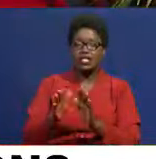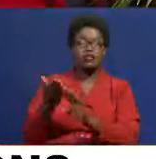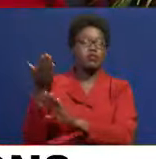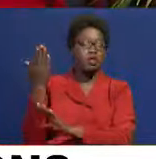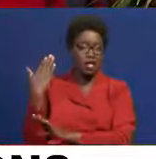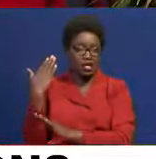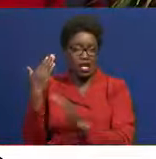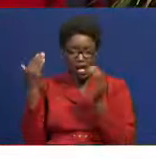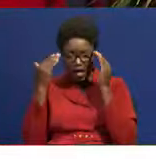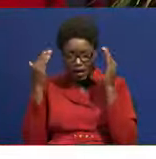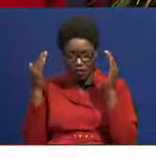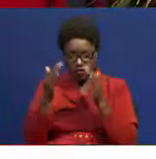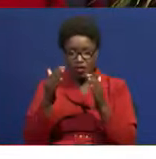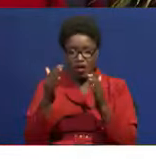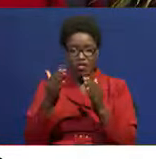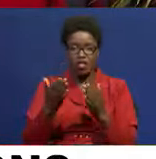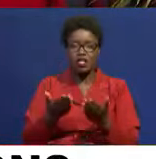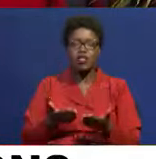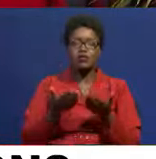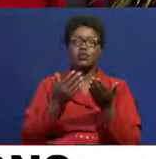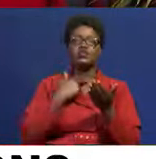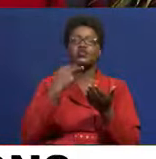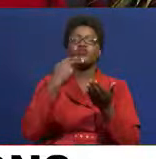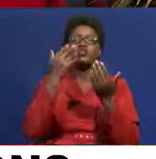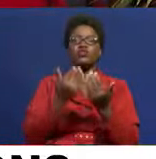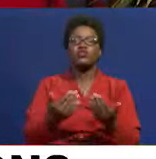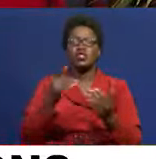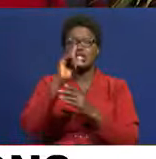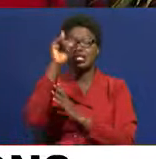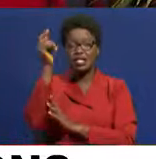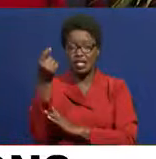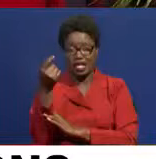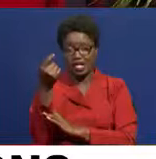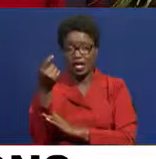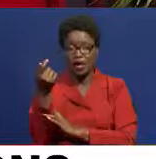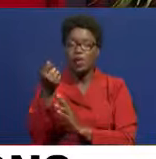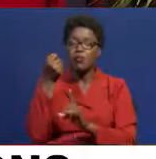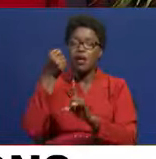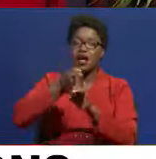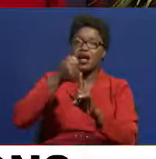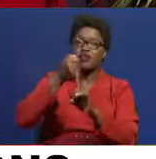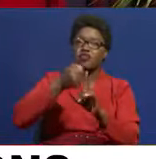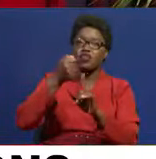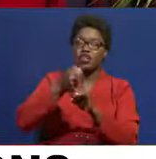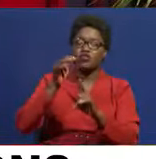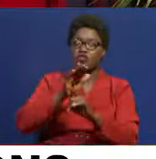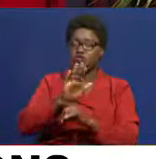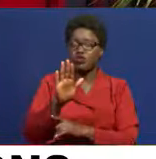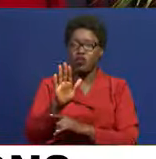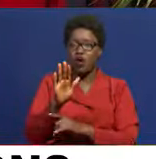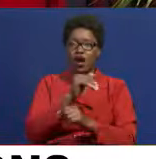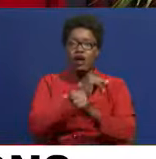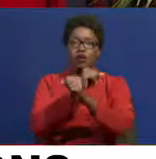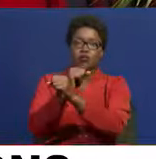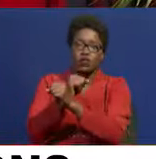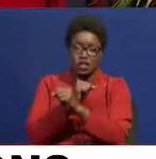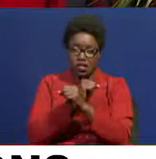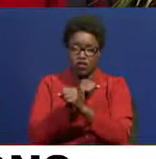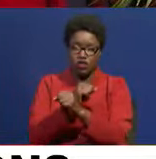I'm focused on amplifying the voice of children in Kenya by advocating for your